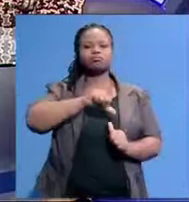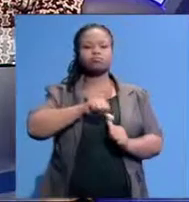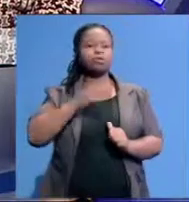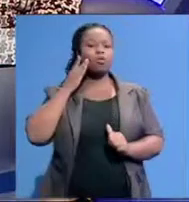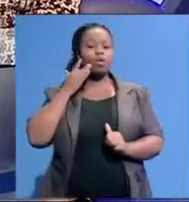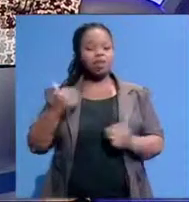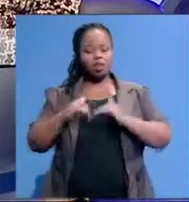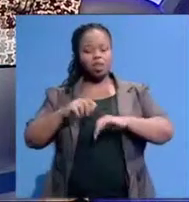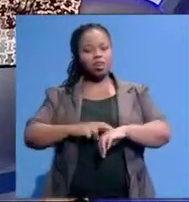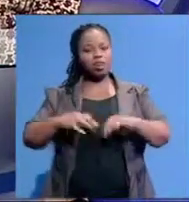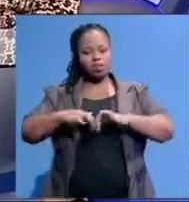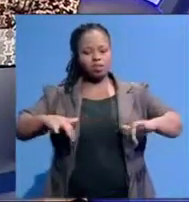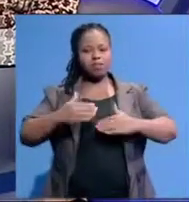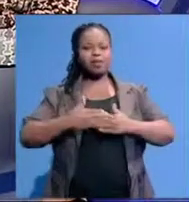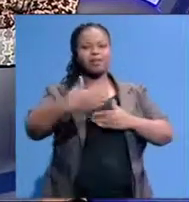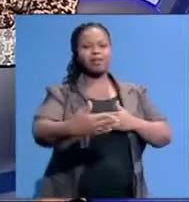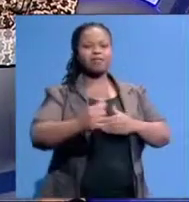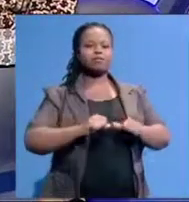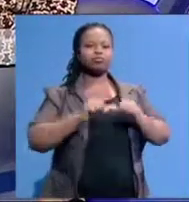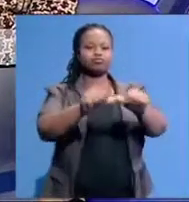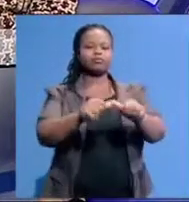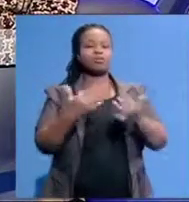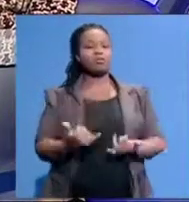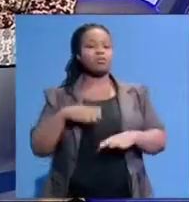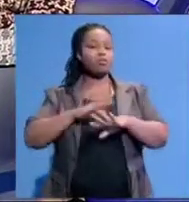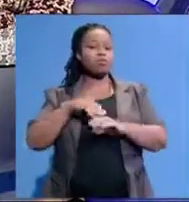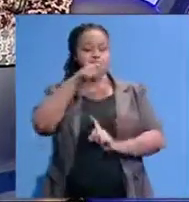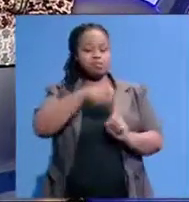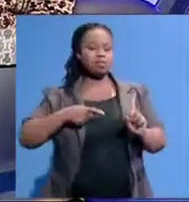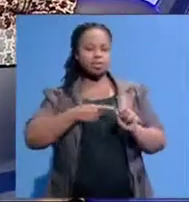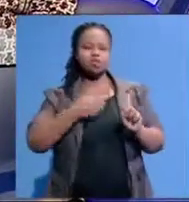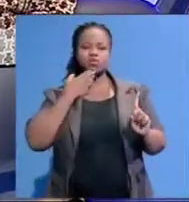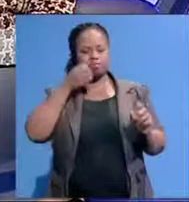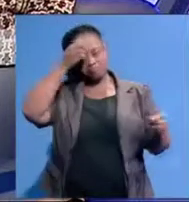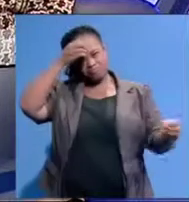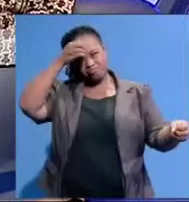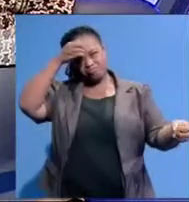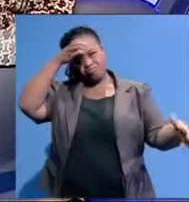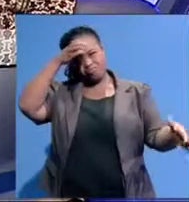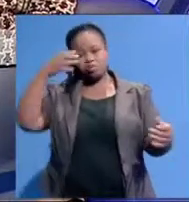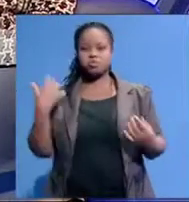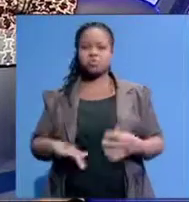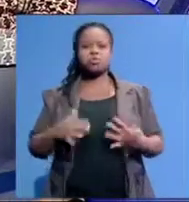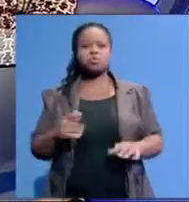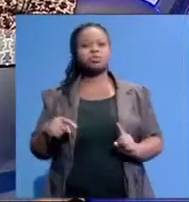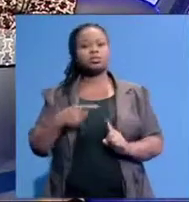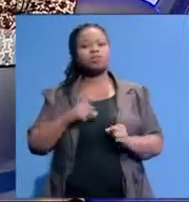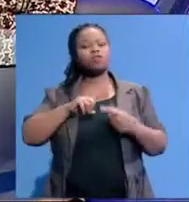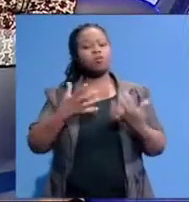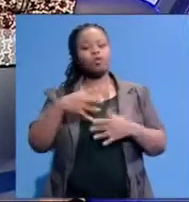apartheid. And to speak to us about this is an expert of note. He is from the